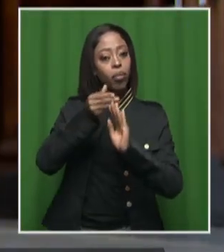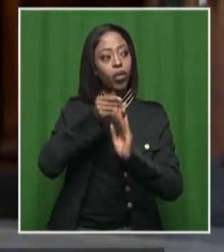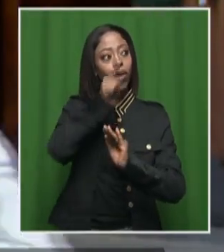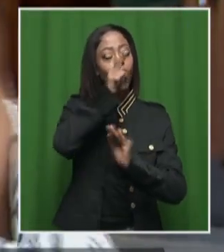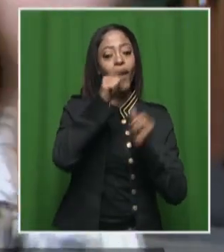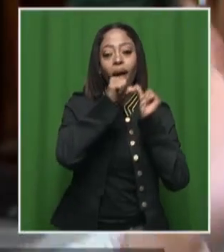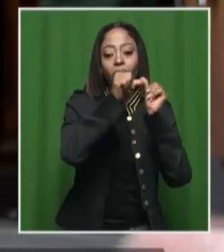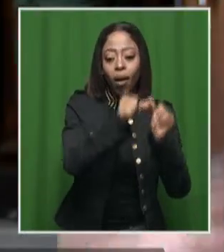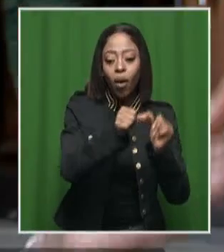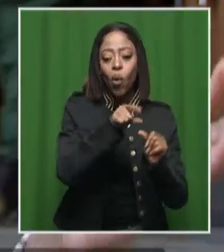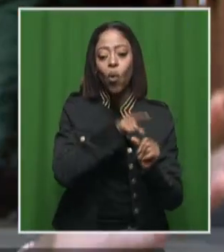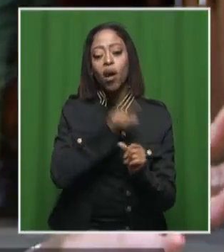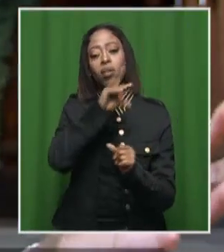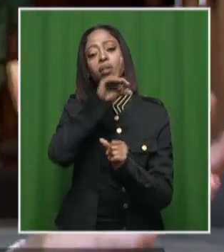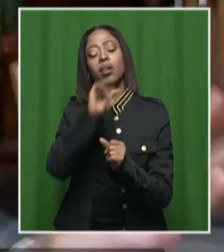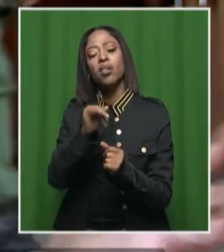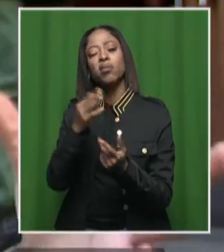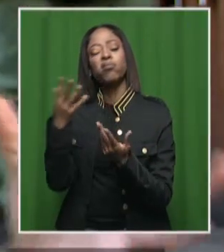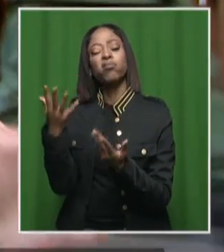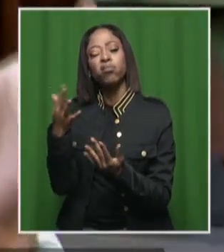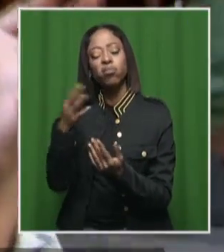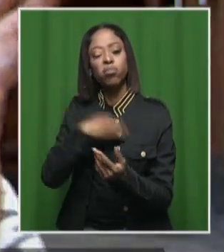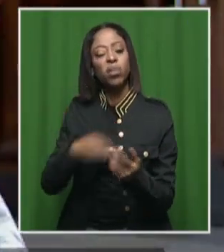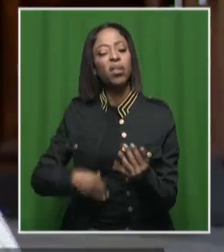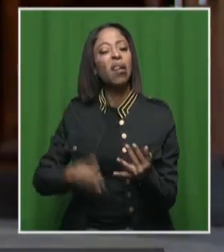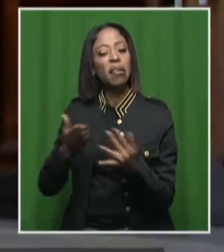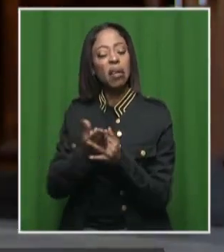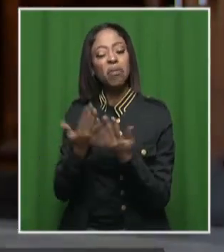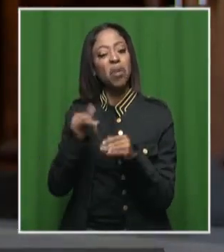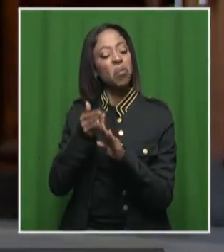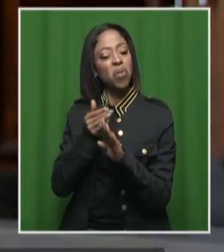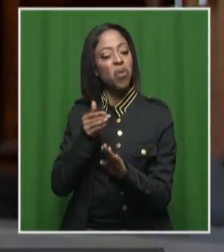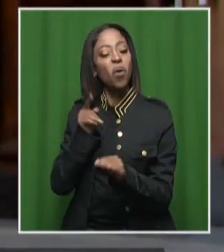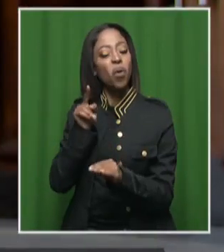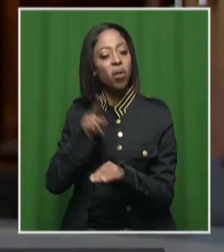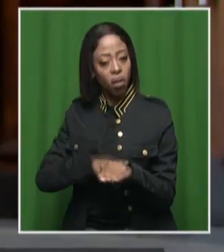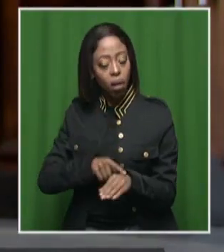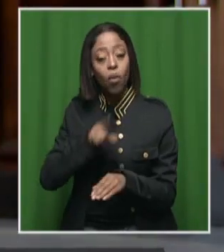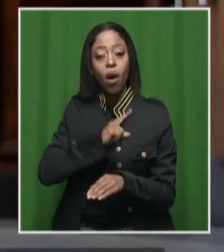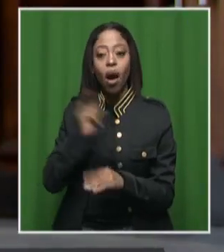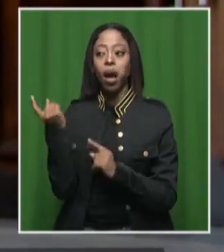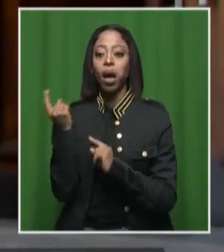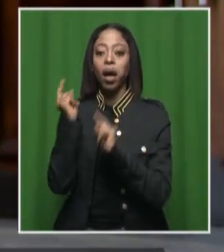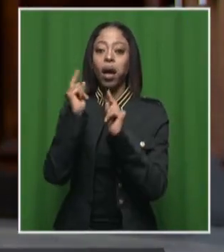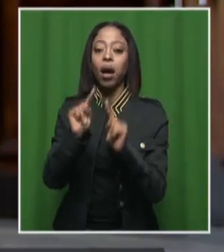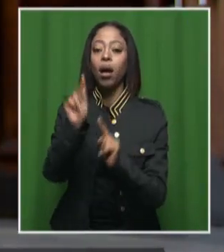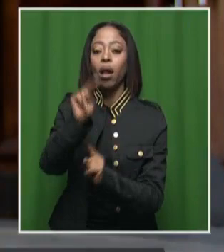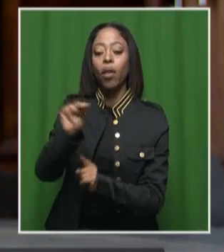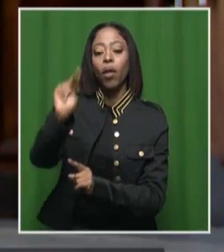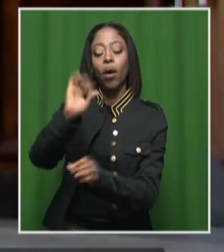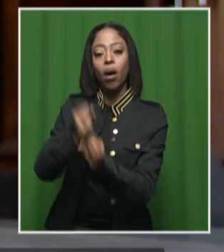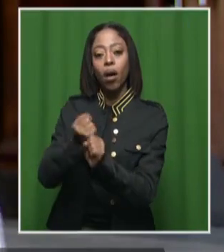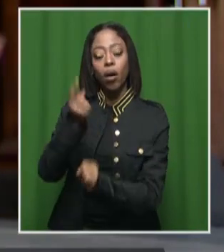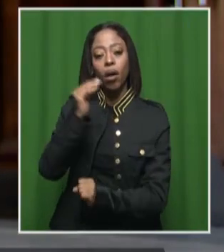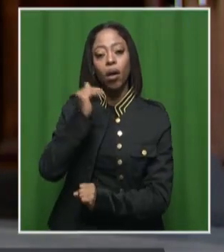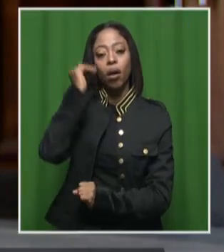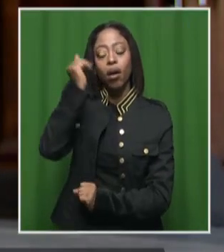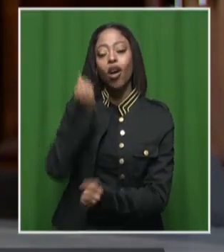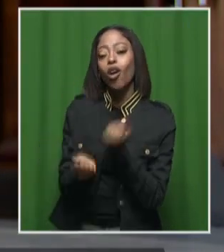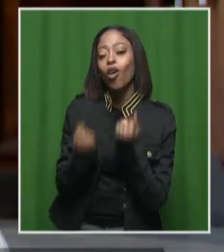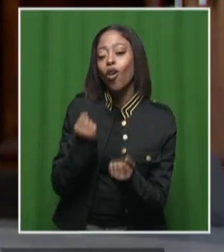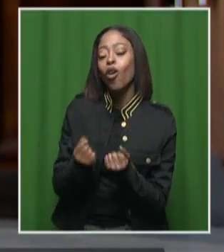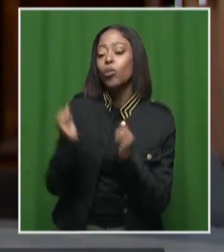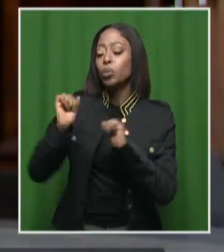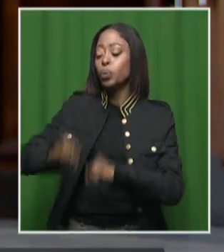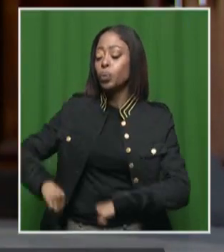DA Putin versus the president case that we saw when they went to the North Gauteng High Court and brought that settlement